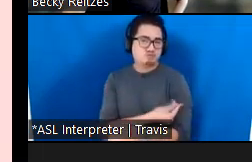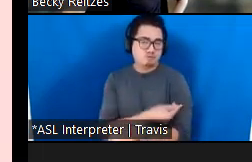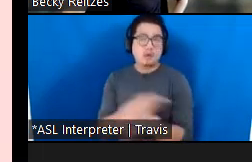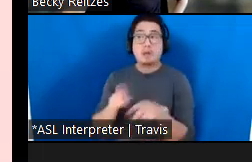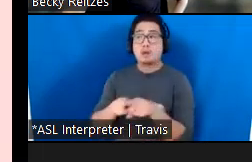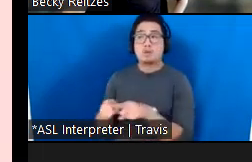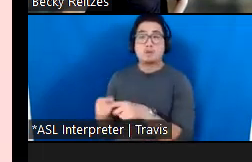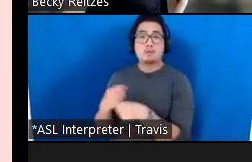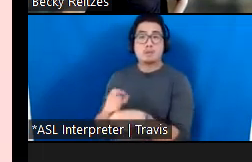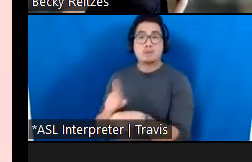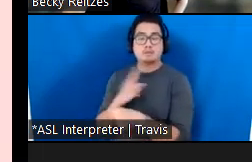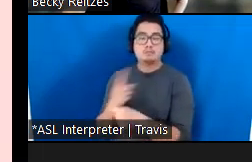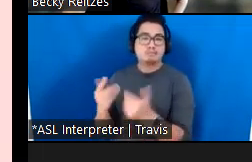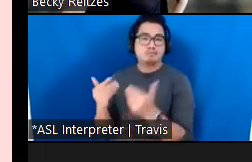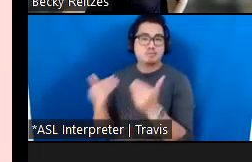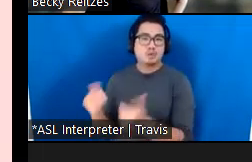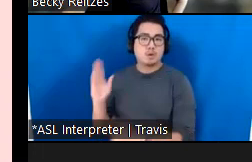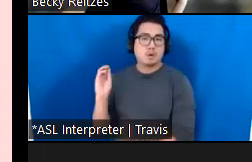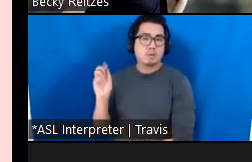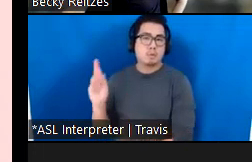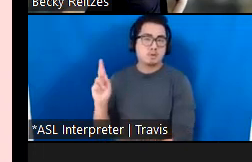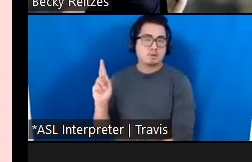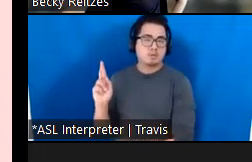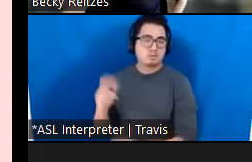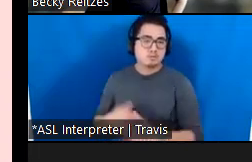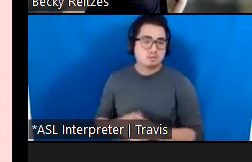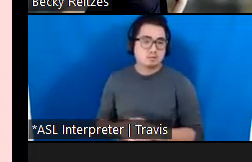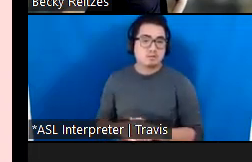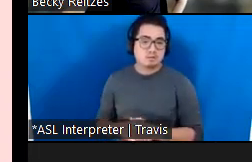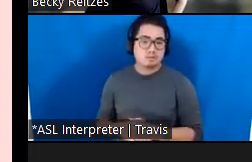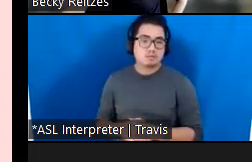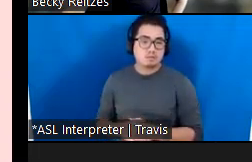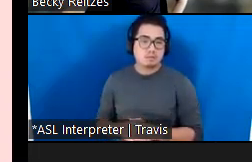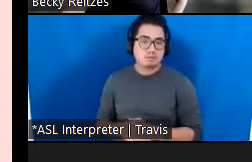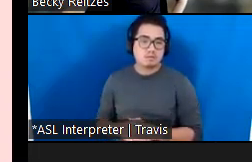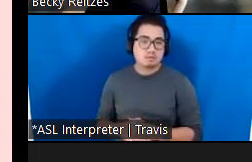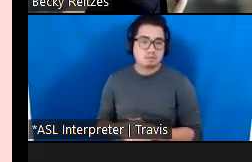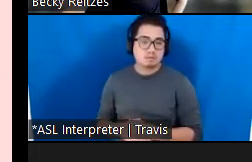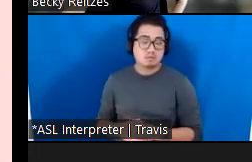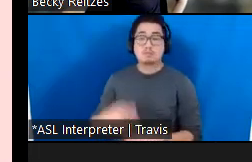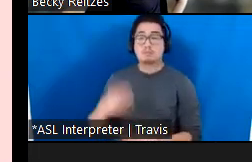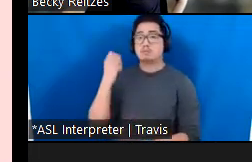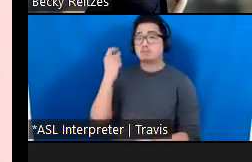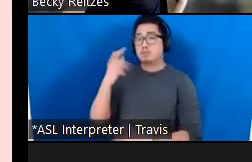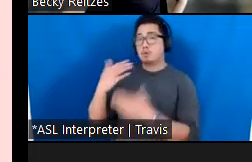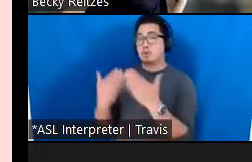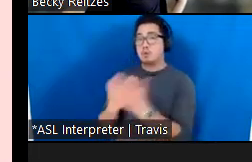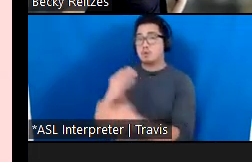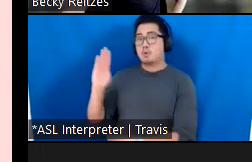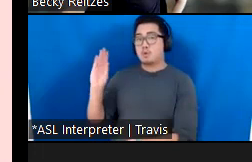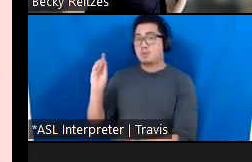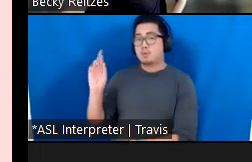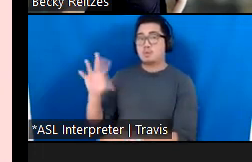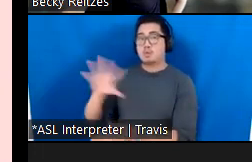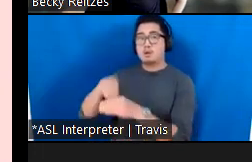eligible. And this new booster that includes Omicron and BA4 and BA5 is very